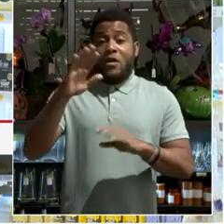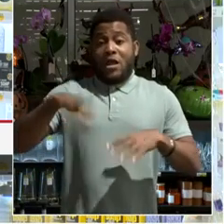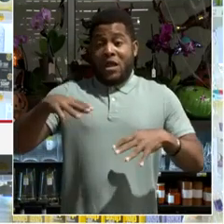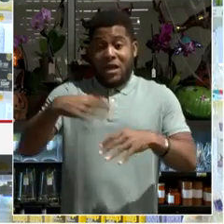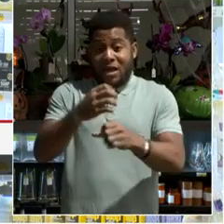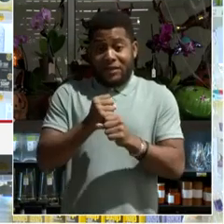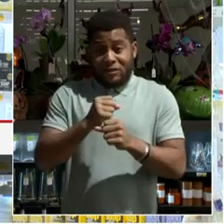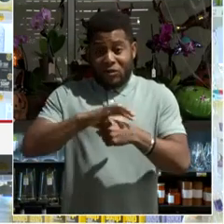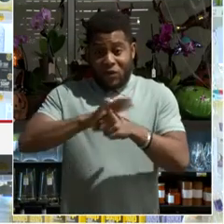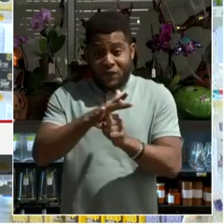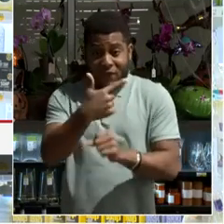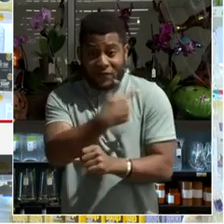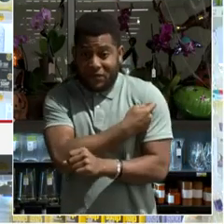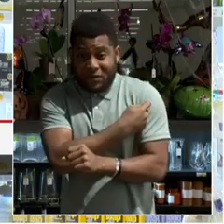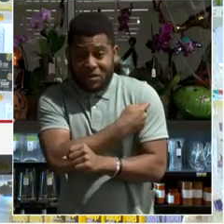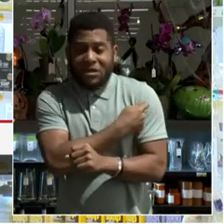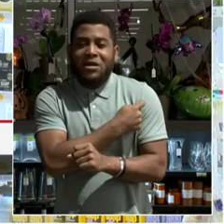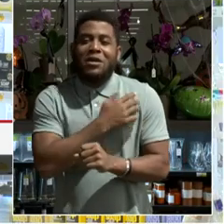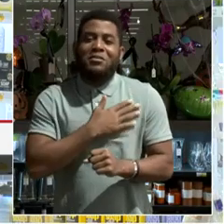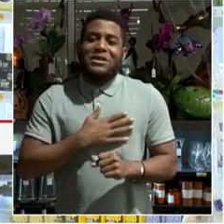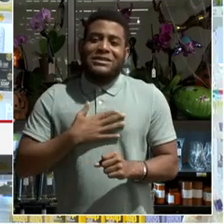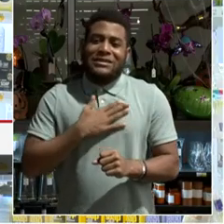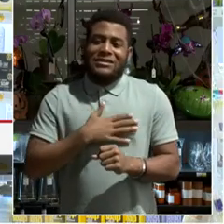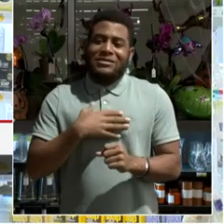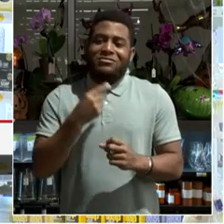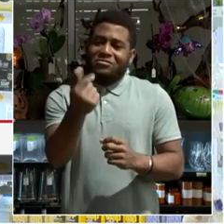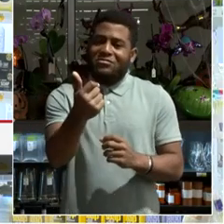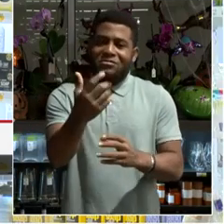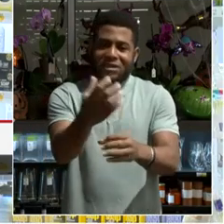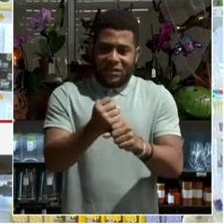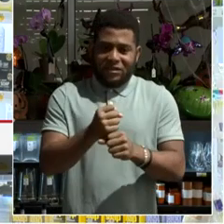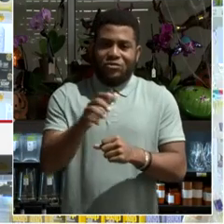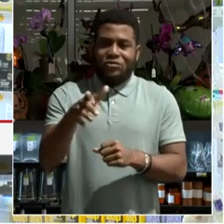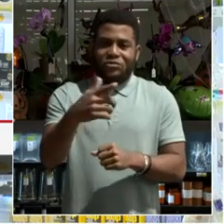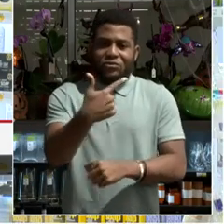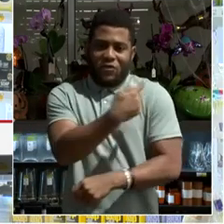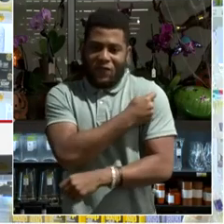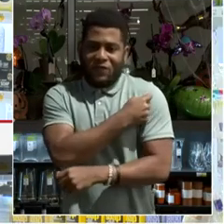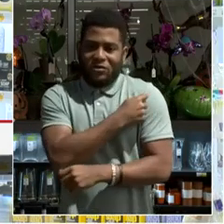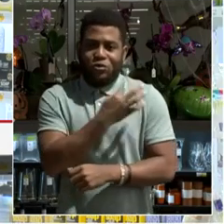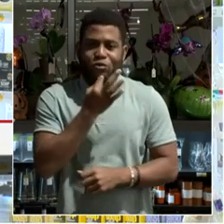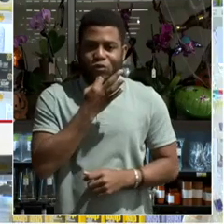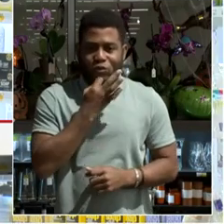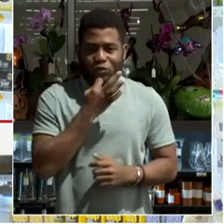COVID-19 vaccine, you really must do so as soon as possible. There are people who